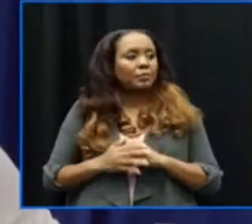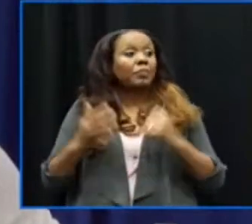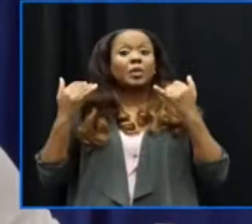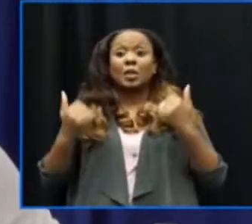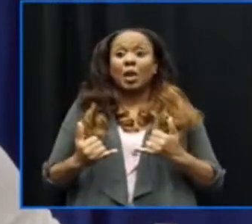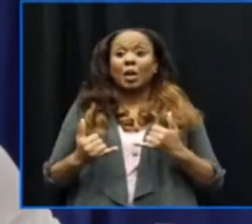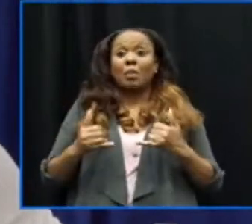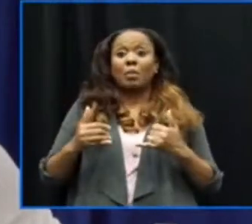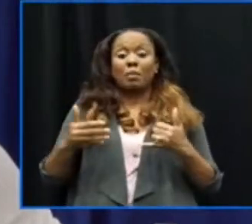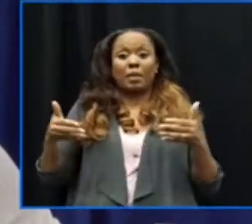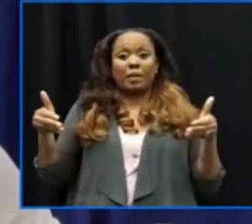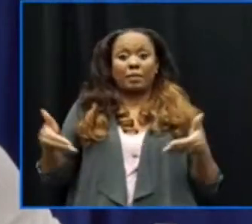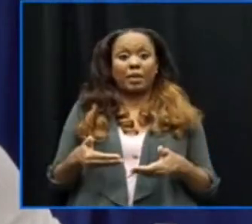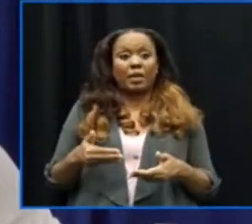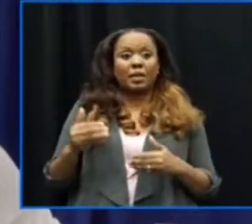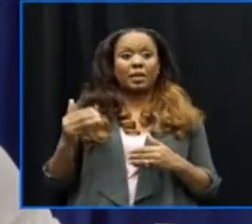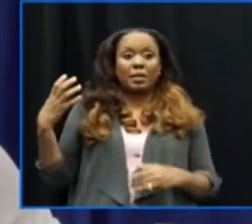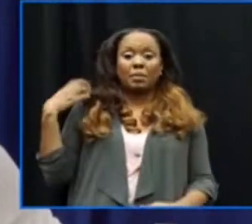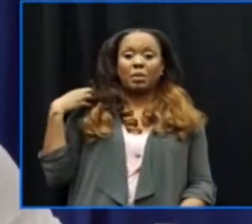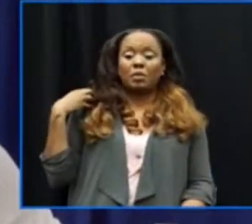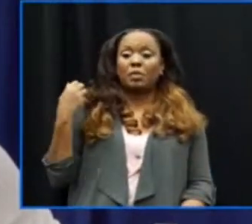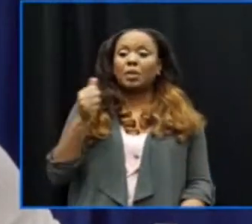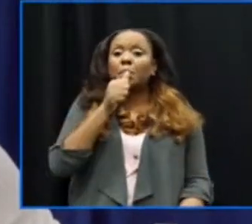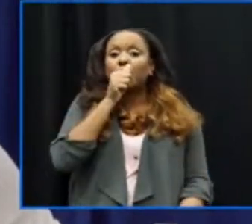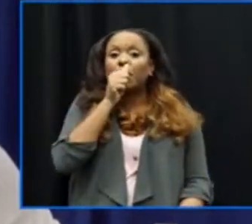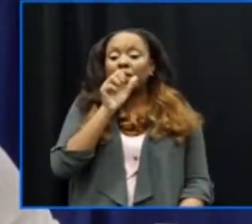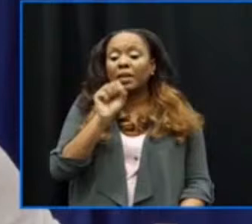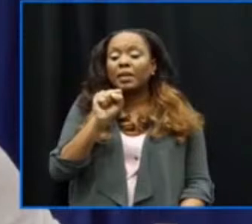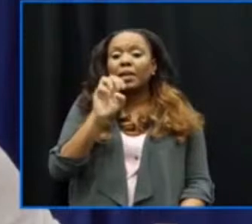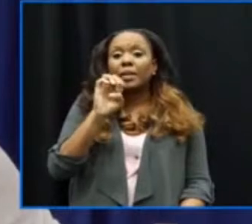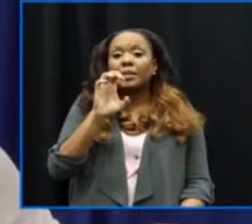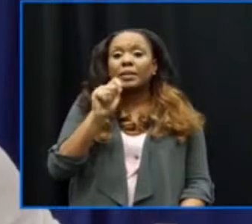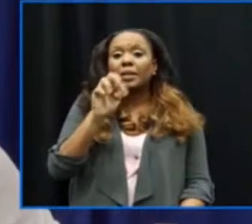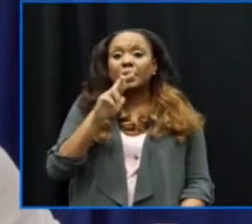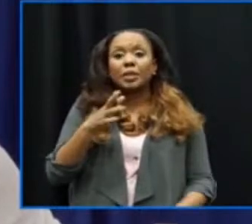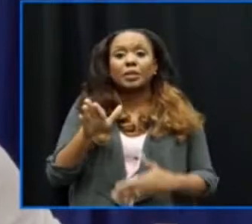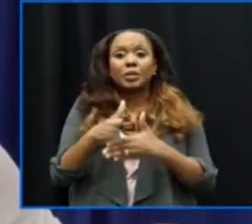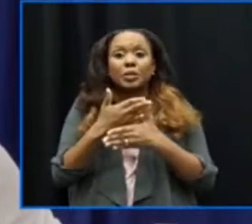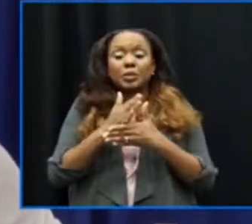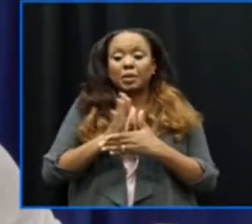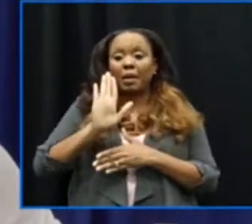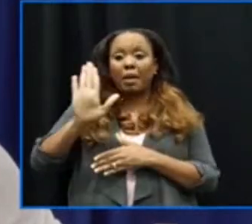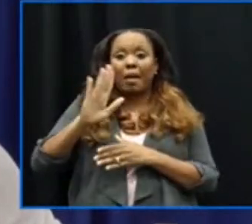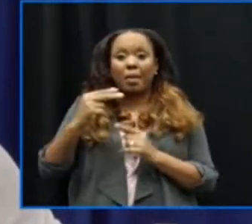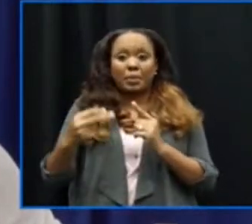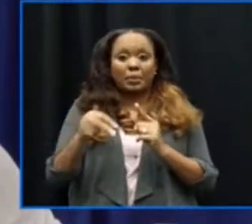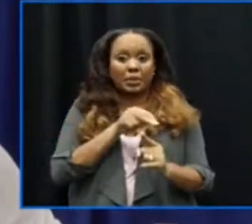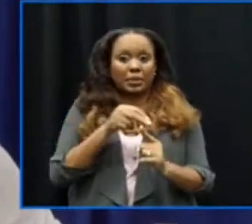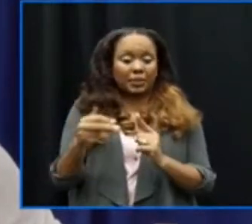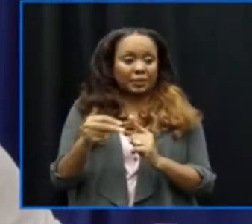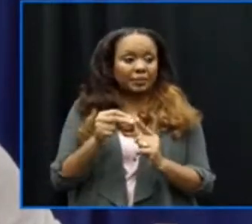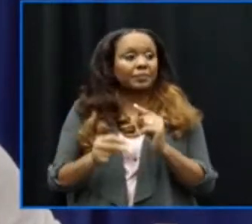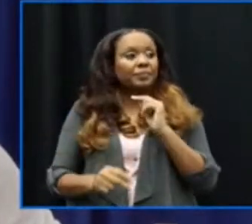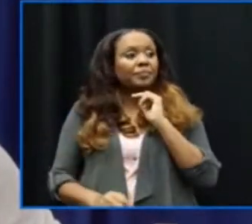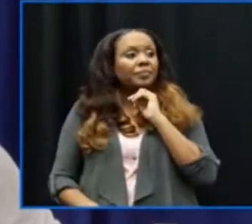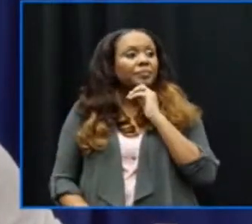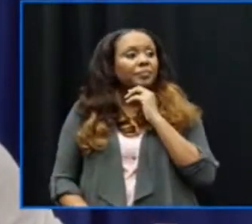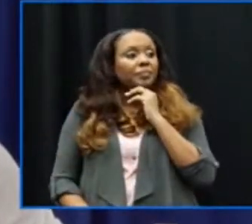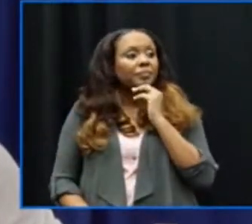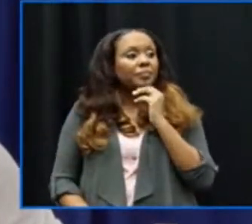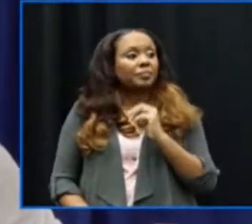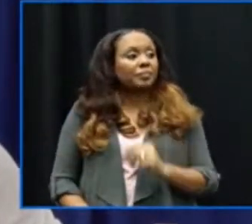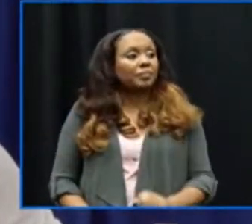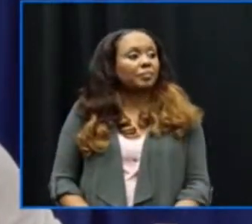sector agency, Mrs. Tricia Tanis, to be able to share her perspective. And as others